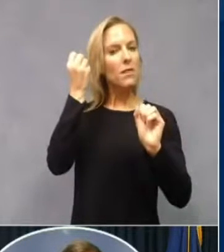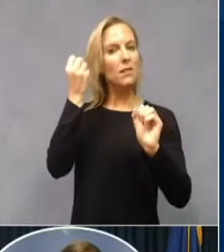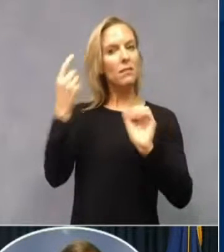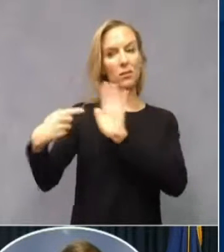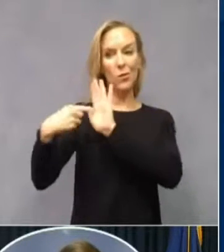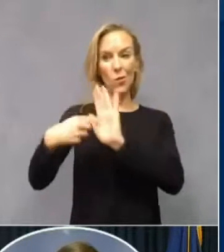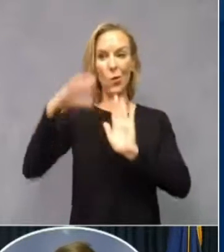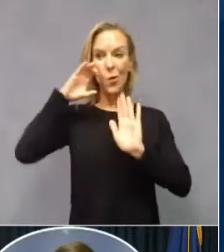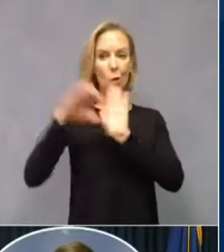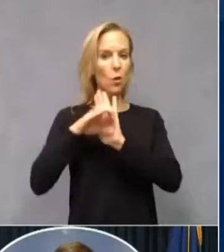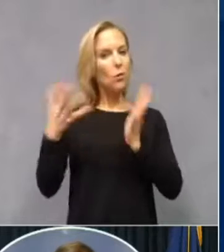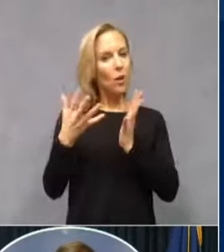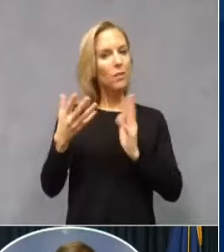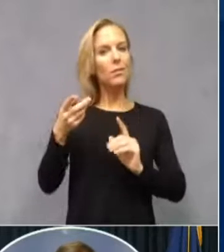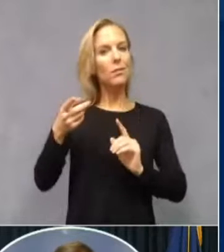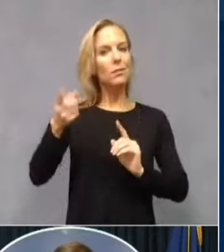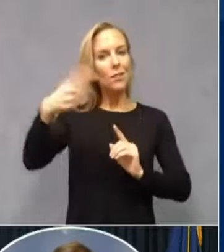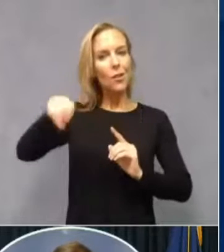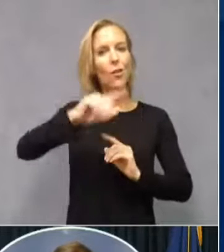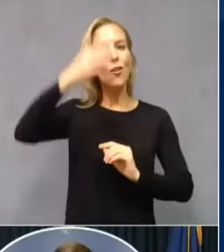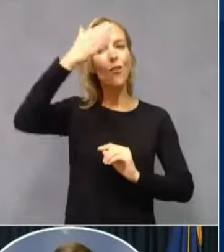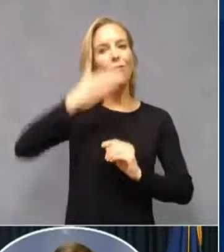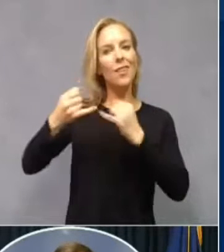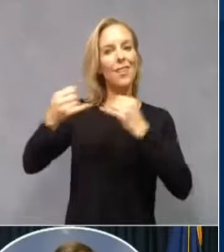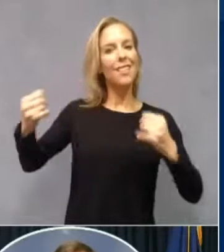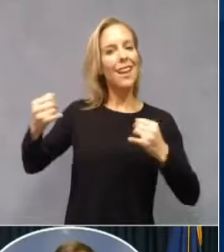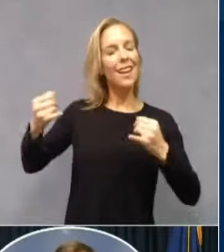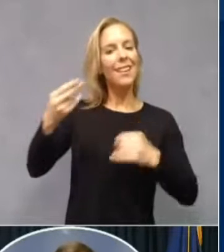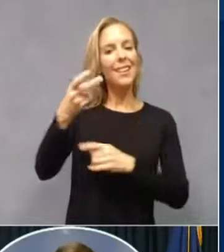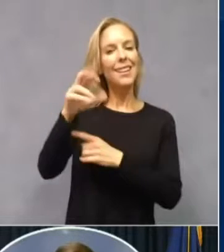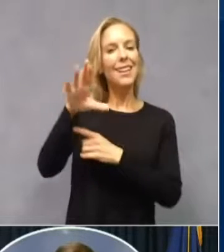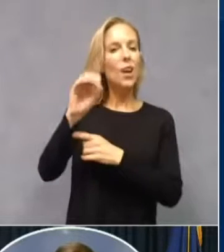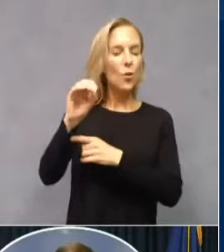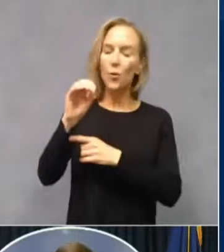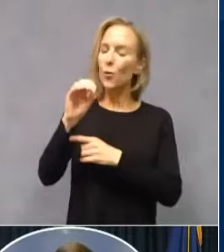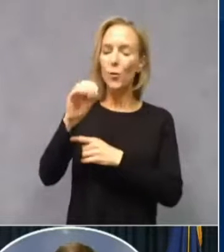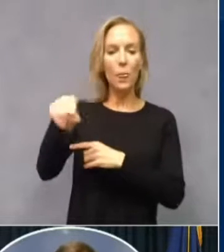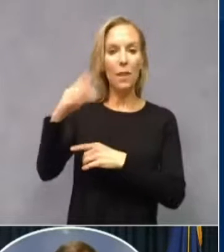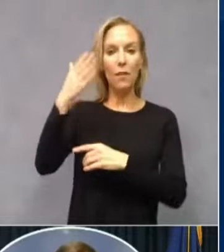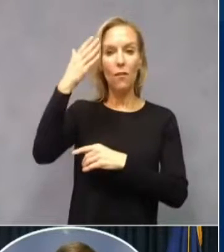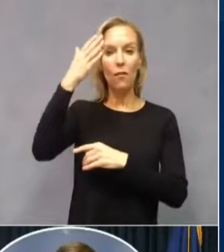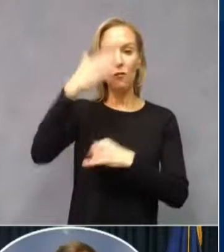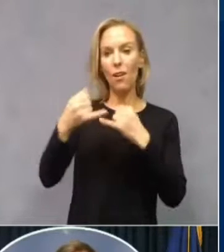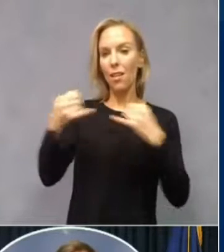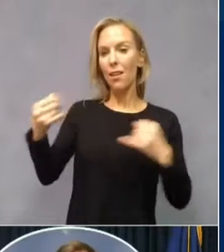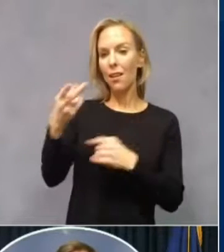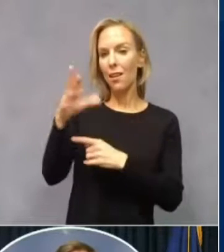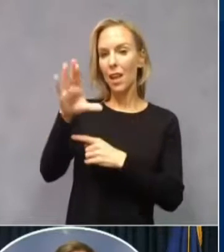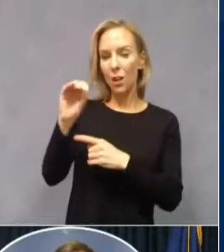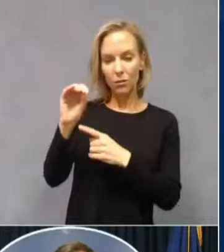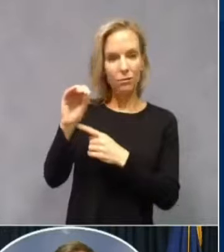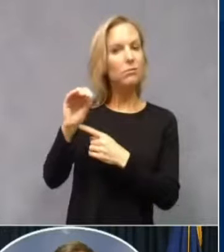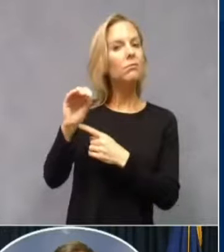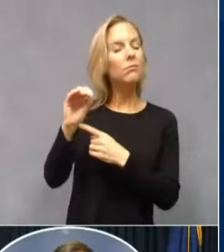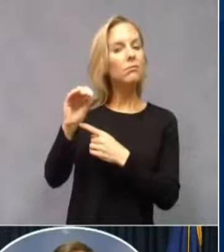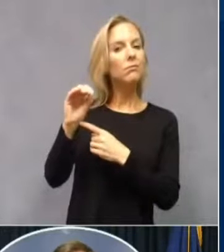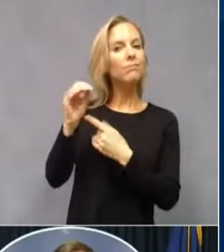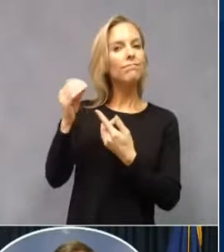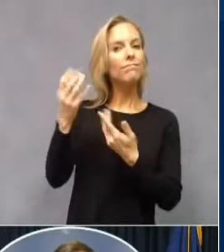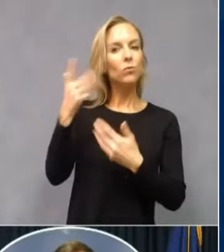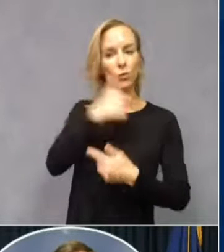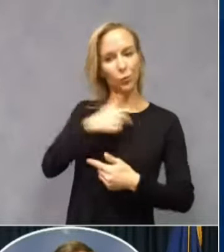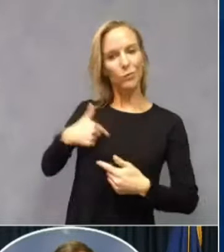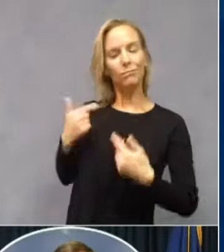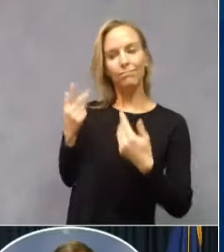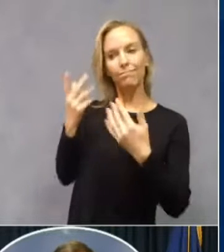frontline heroes, I can see the picture down here. These frontline heroes know that we got their back, that they have